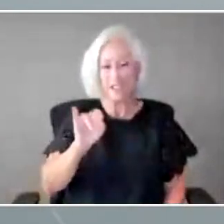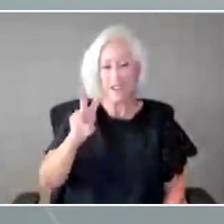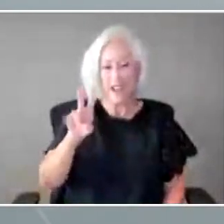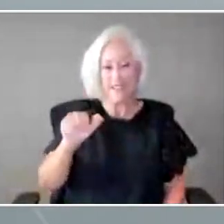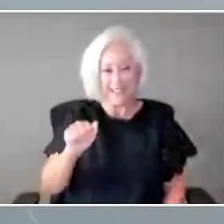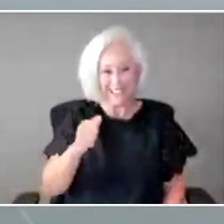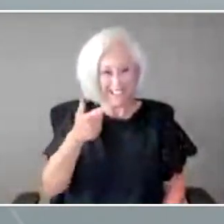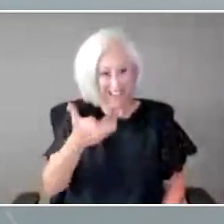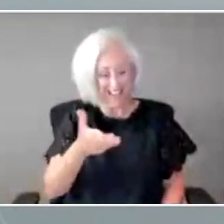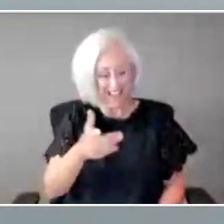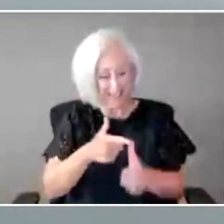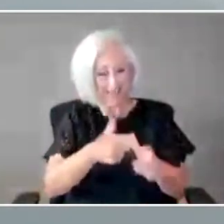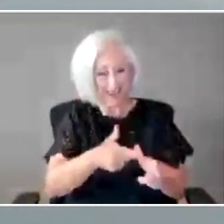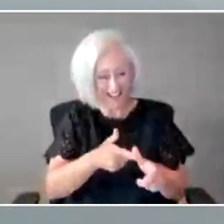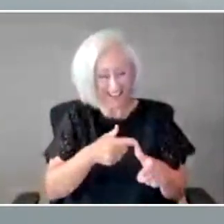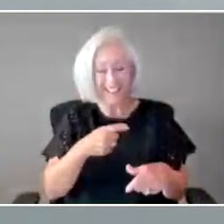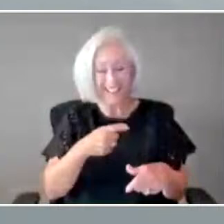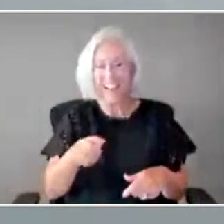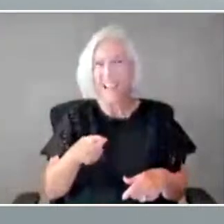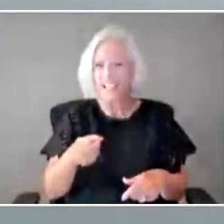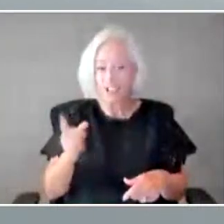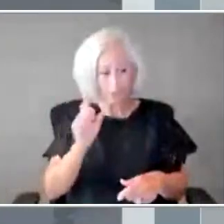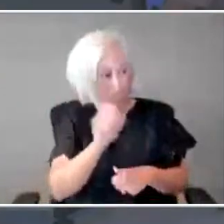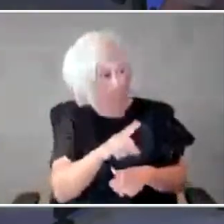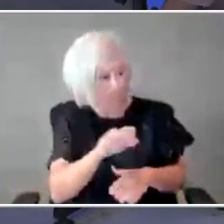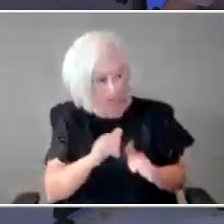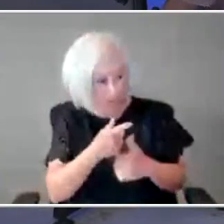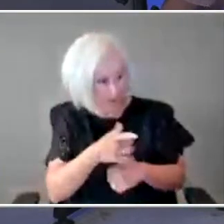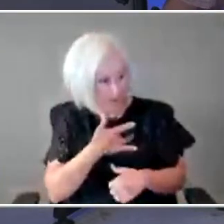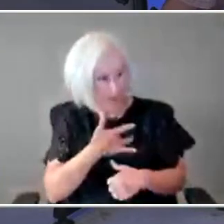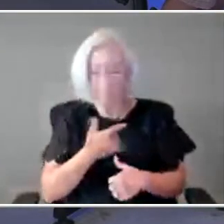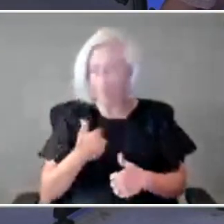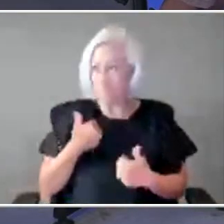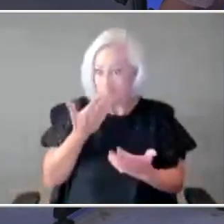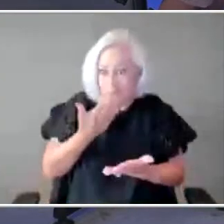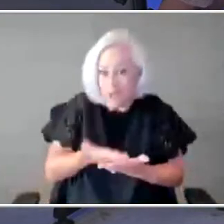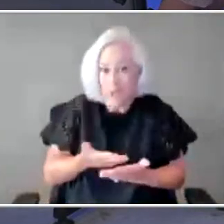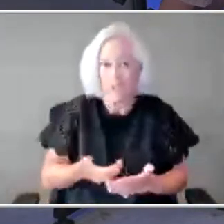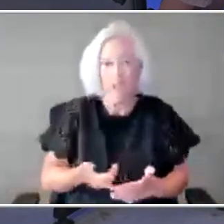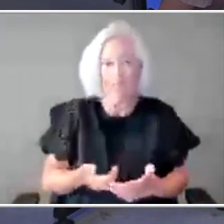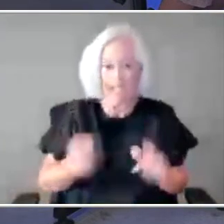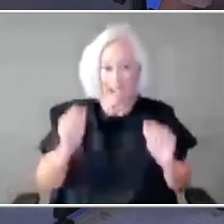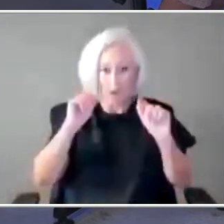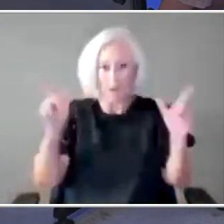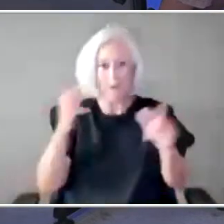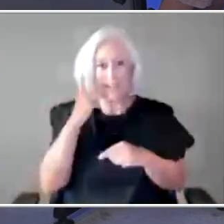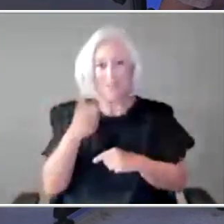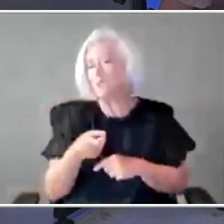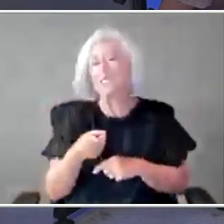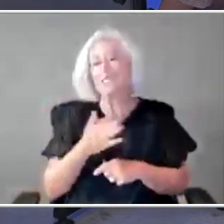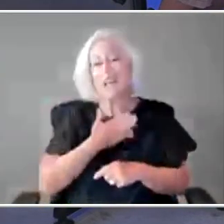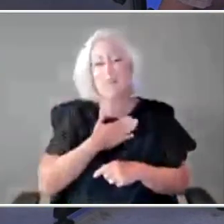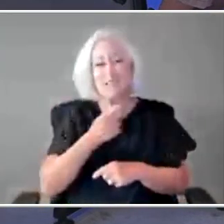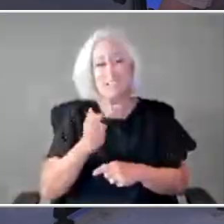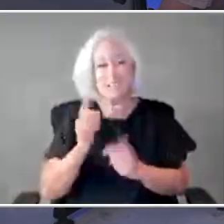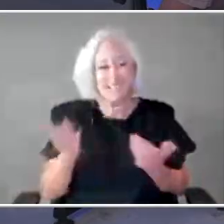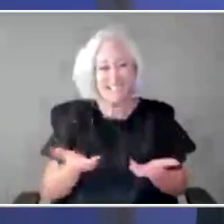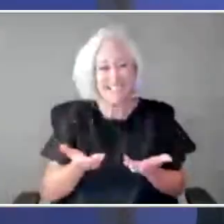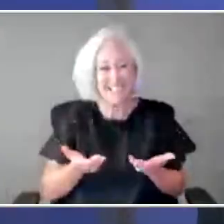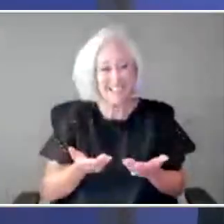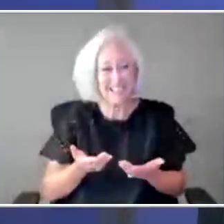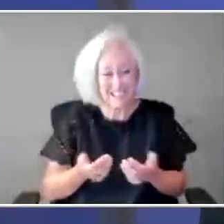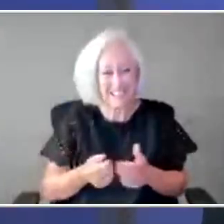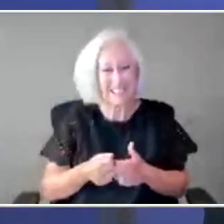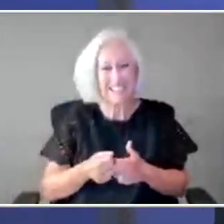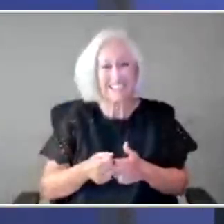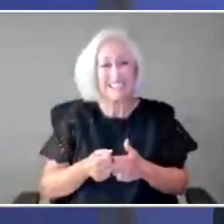am. This is a good day." I was a little surprised to see her out there. I was like, I'm glad you're here. Yeah. And I said, you know, but again, I